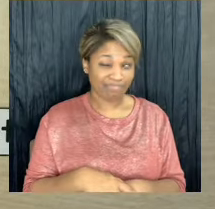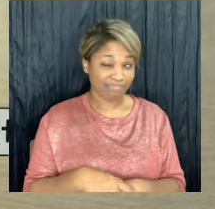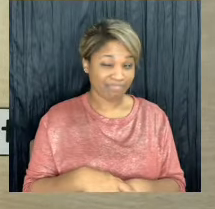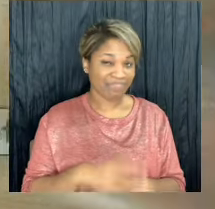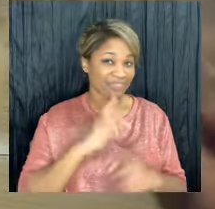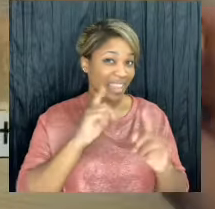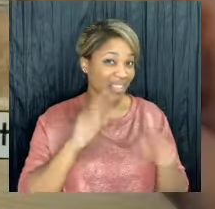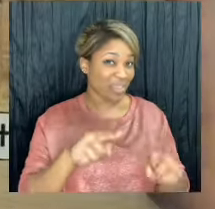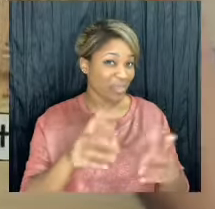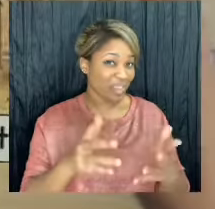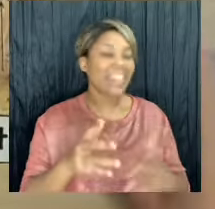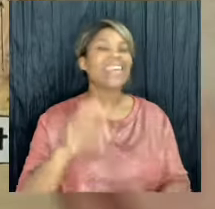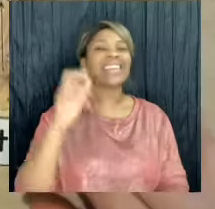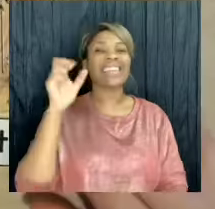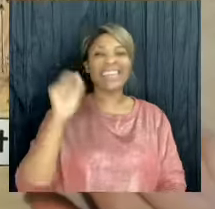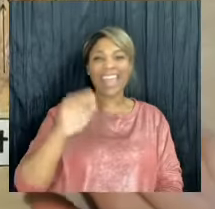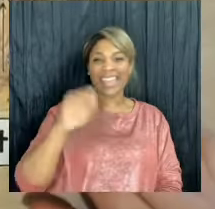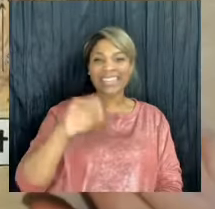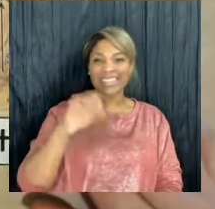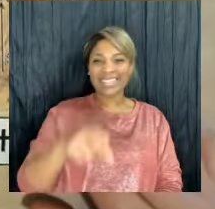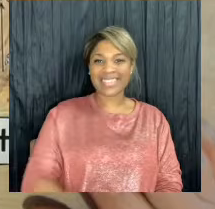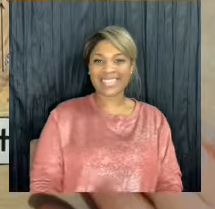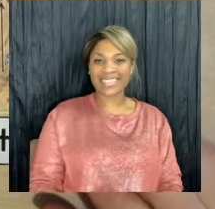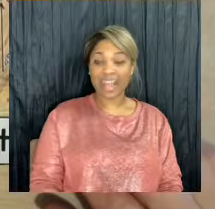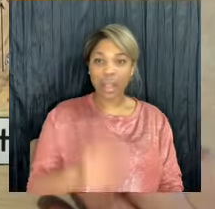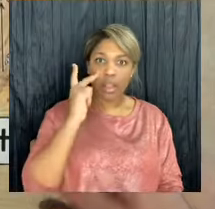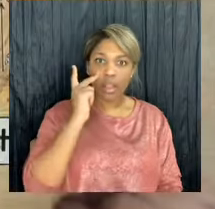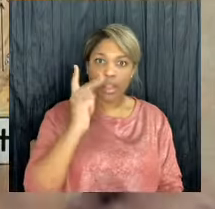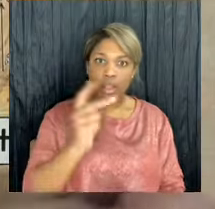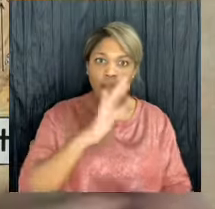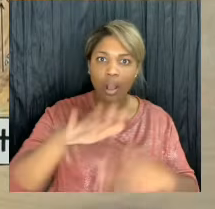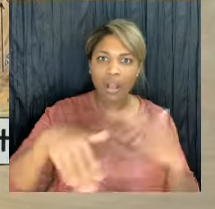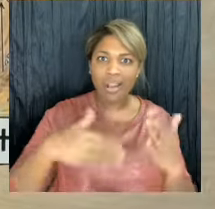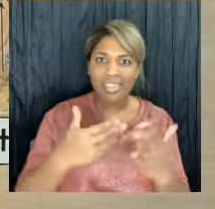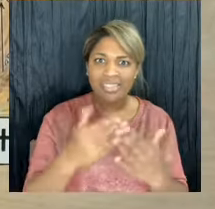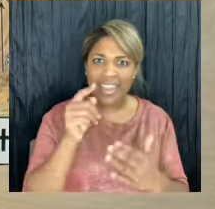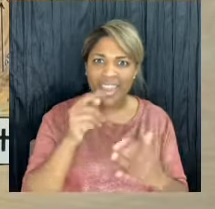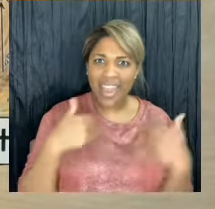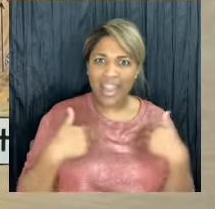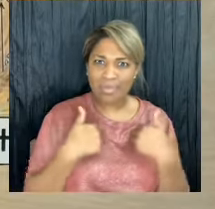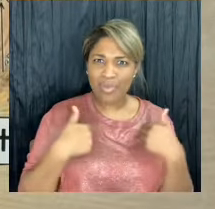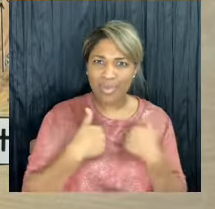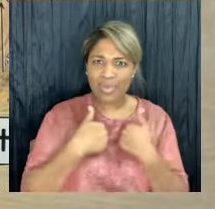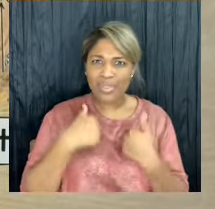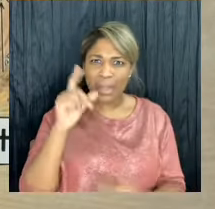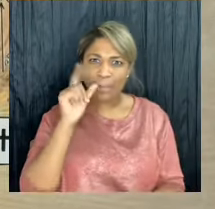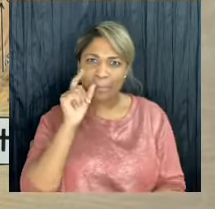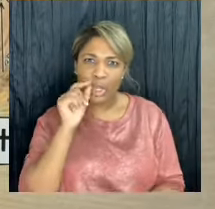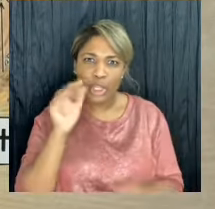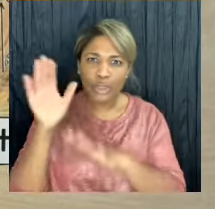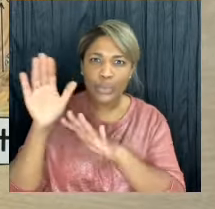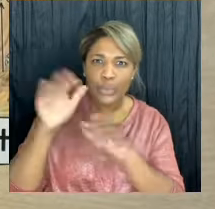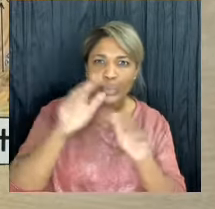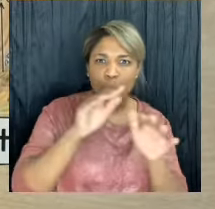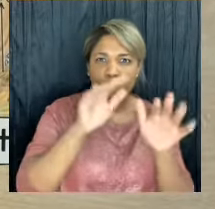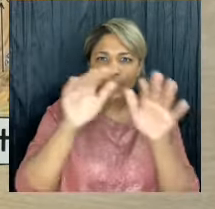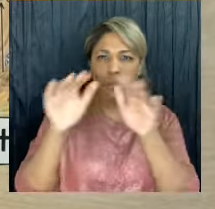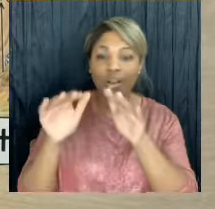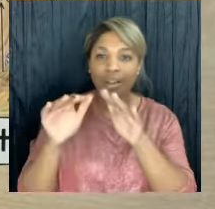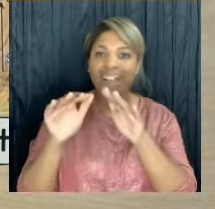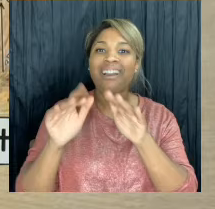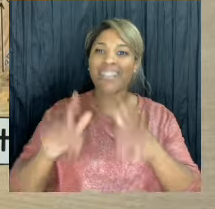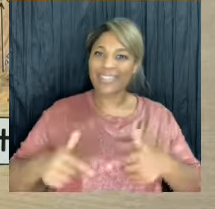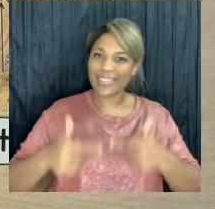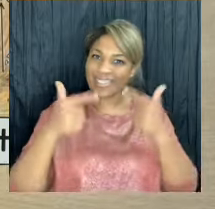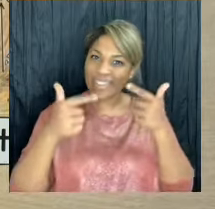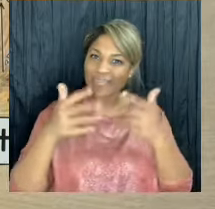The answer is yes. Look at all of these animals and birds, and they're living around